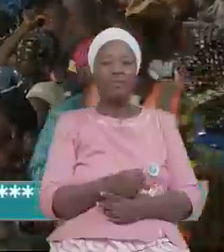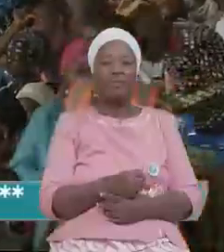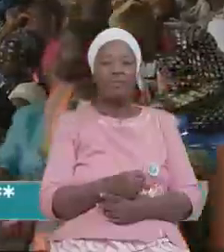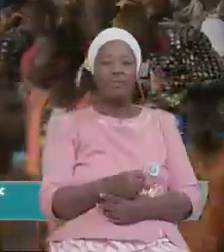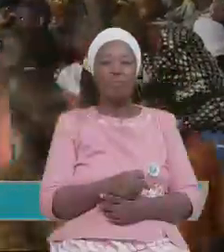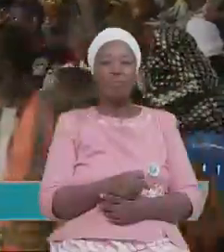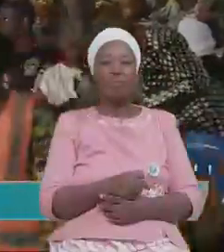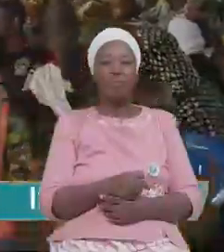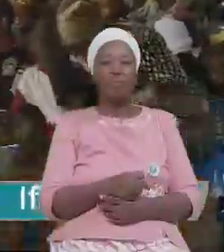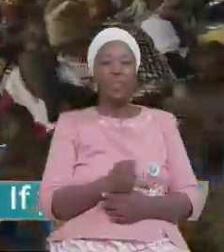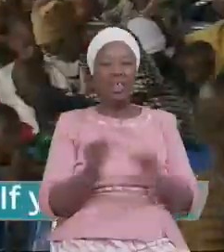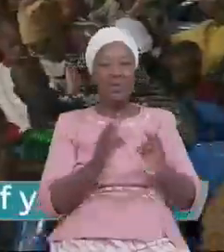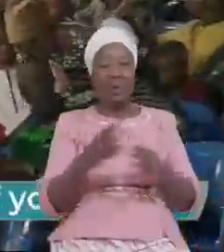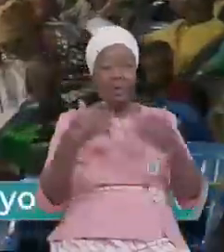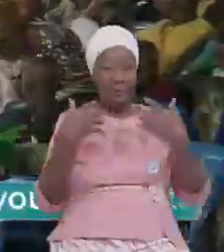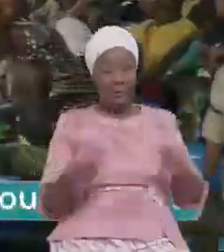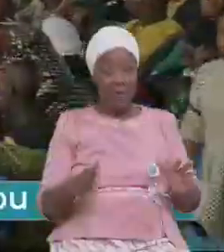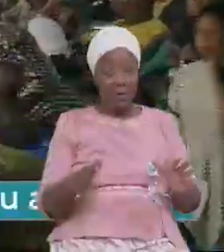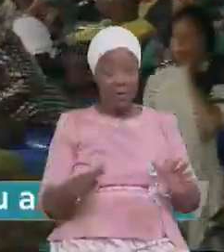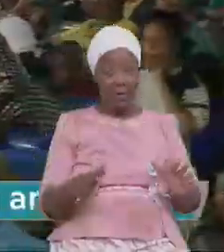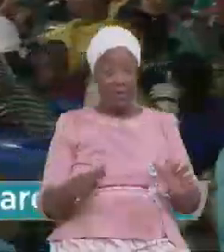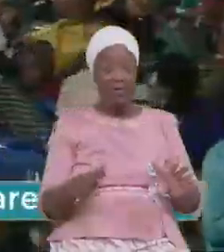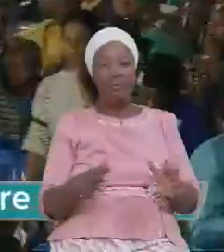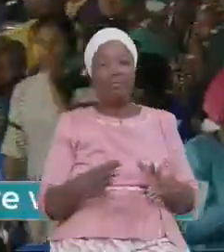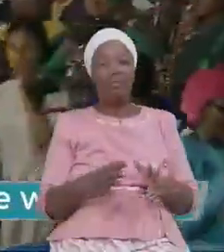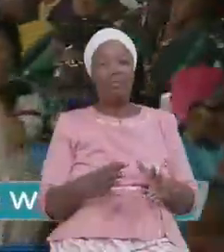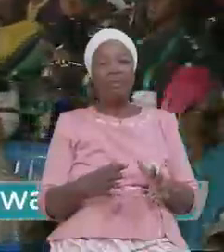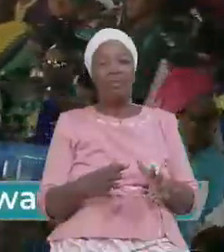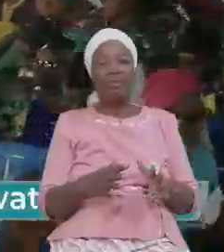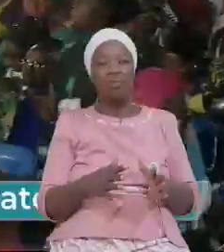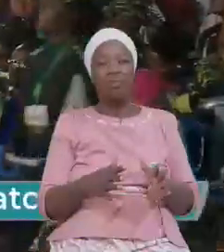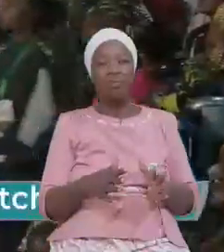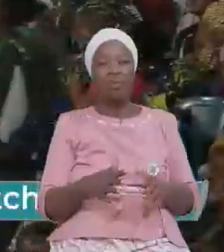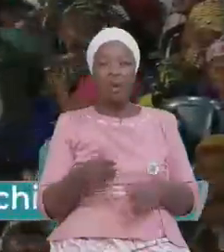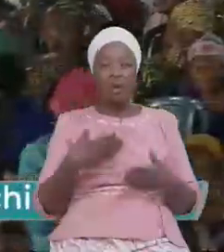if you are true with your counseling, let me know.